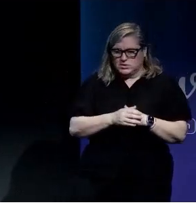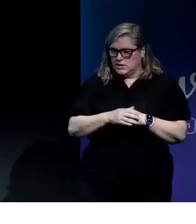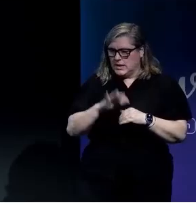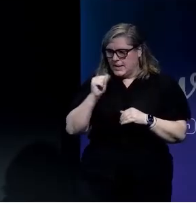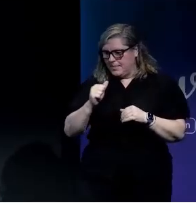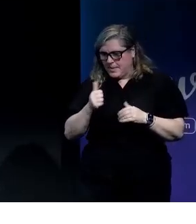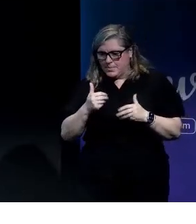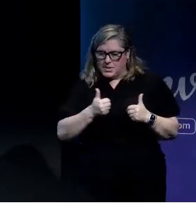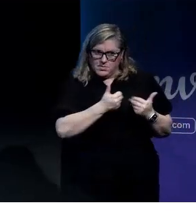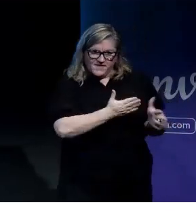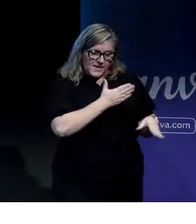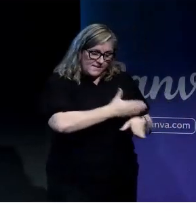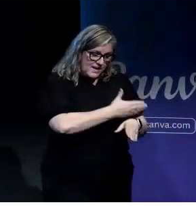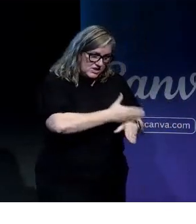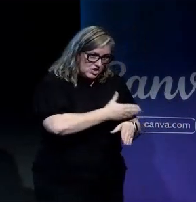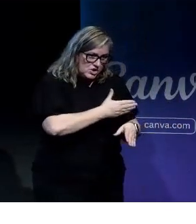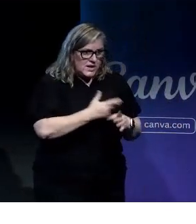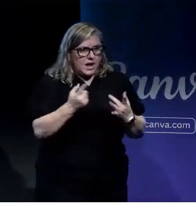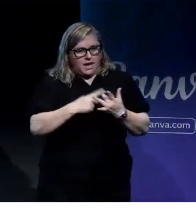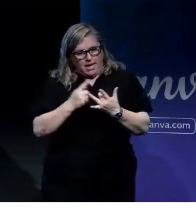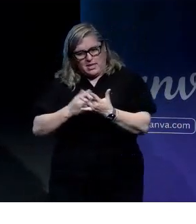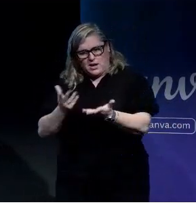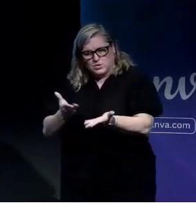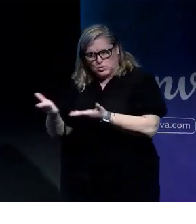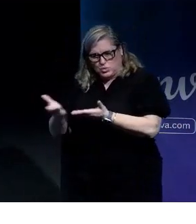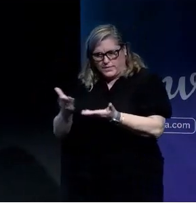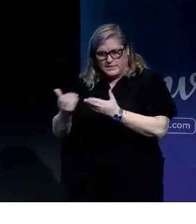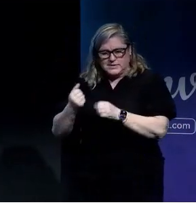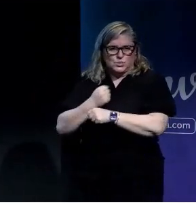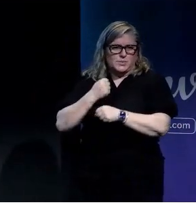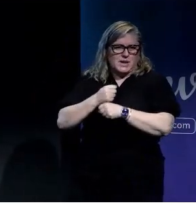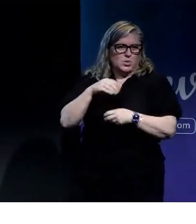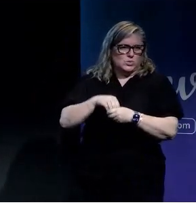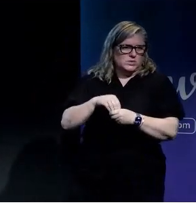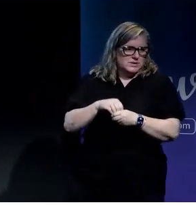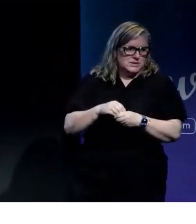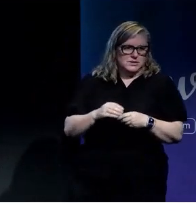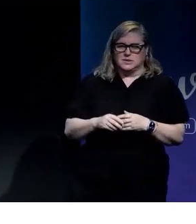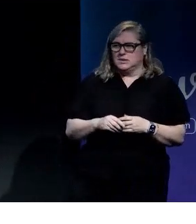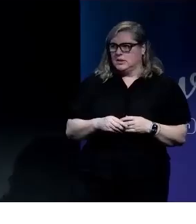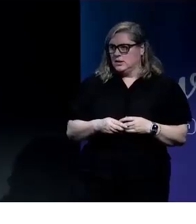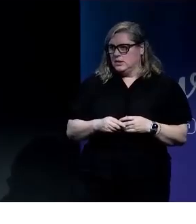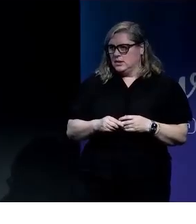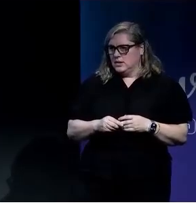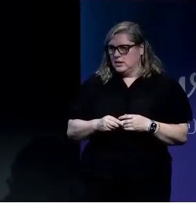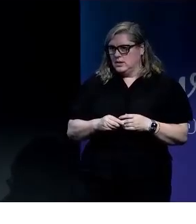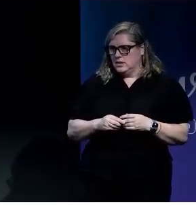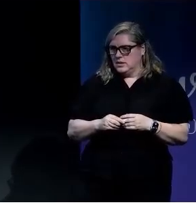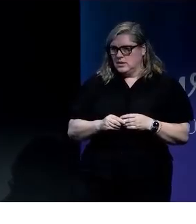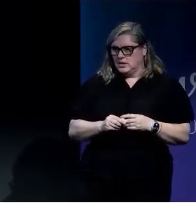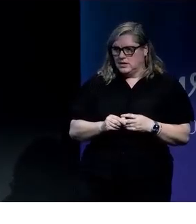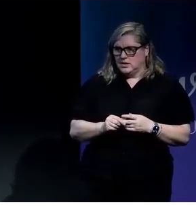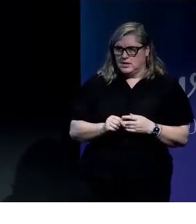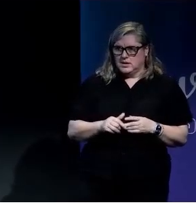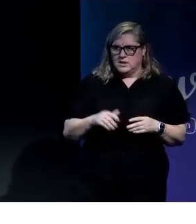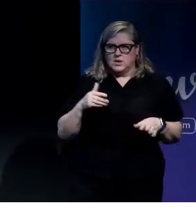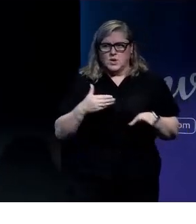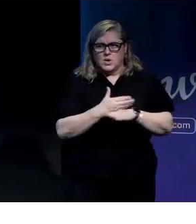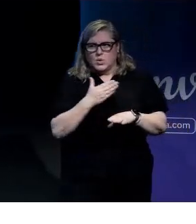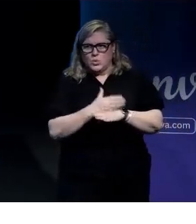functionality, and some may provide services to create content. And then work with teams